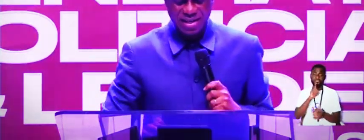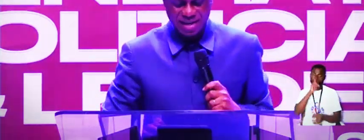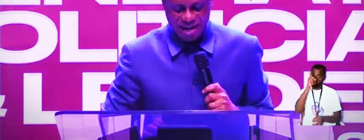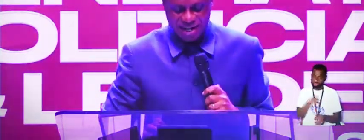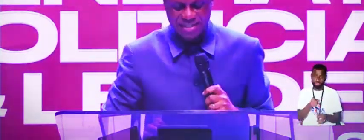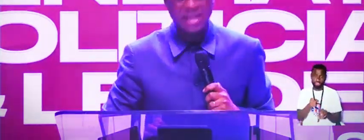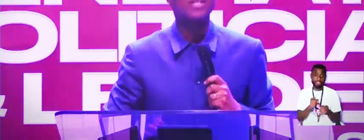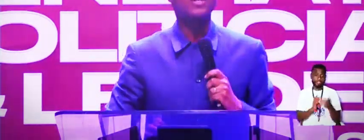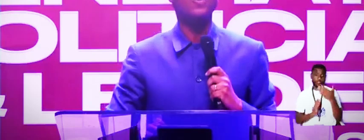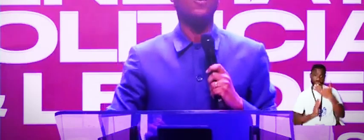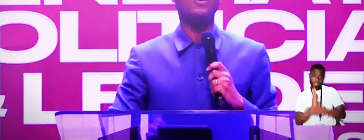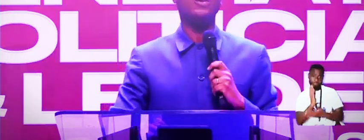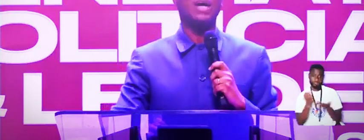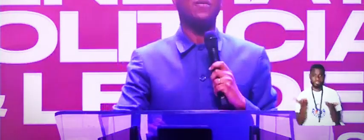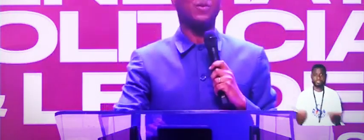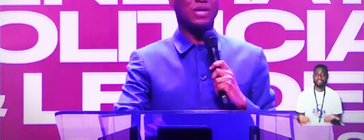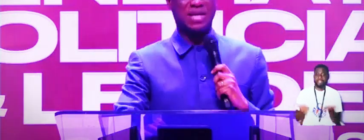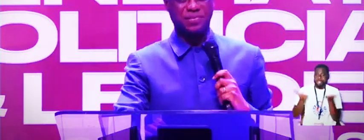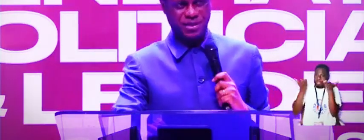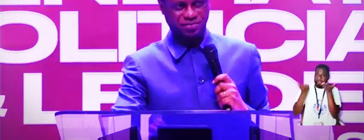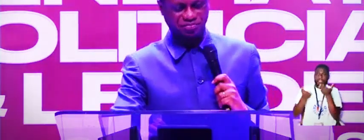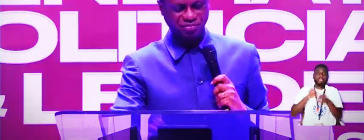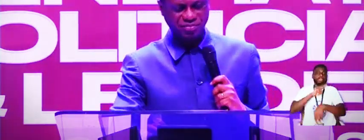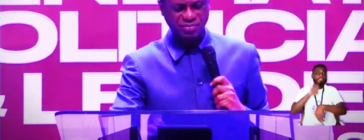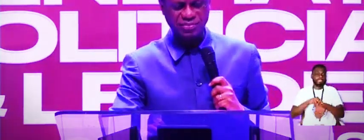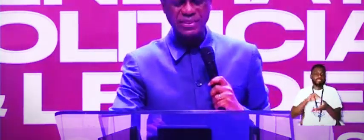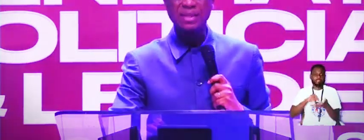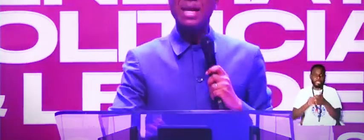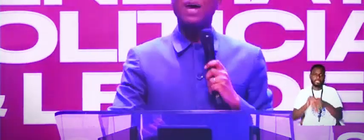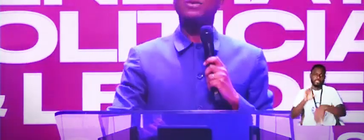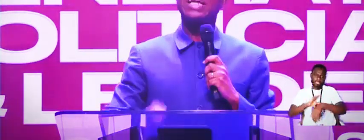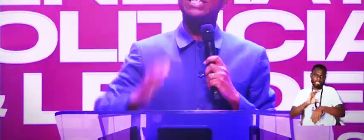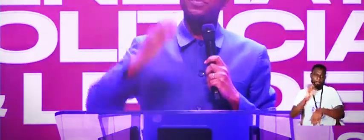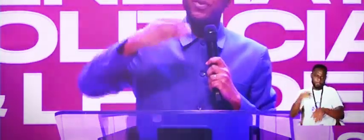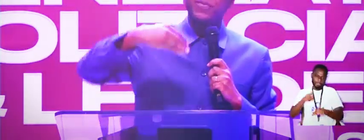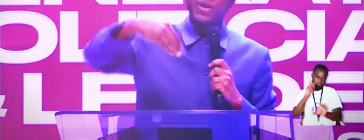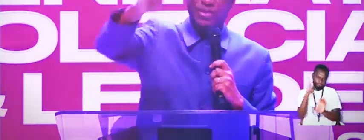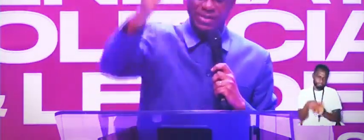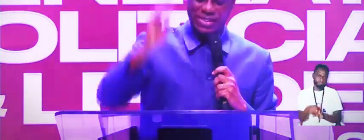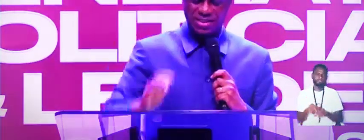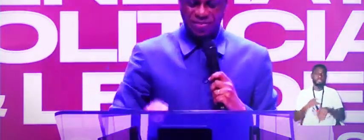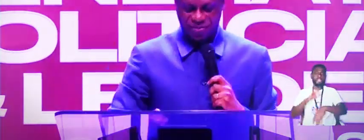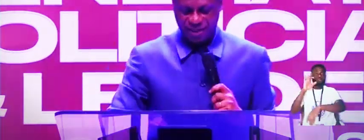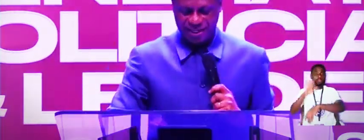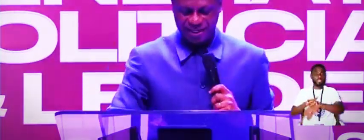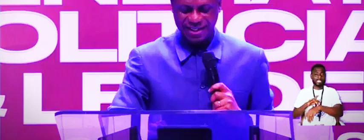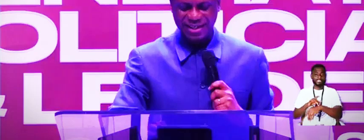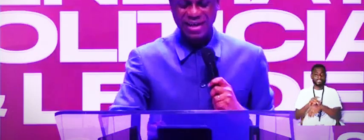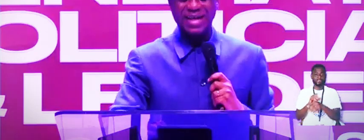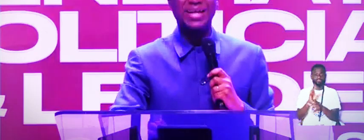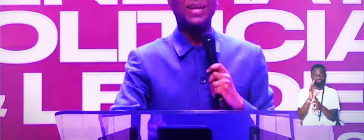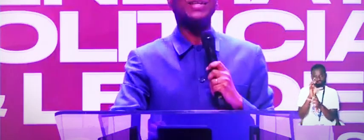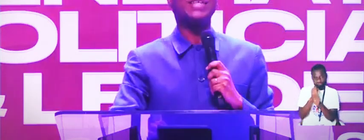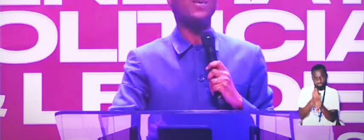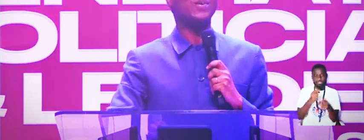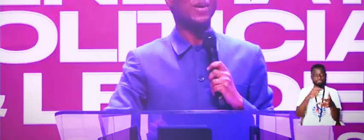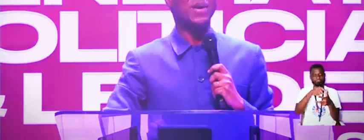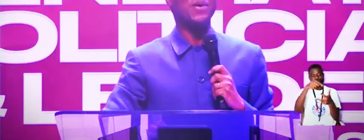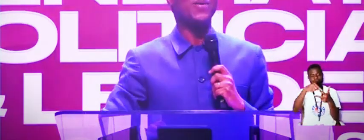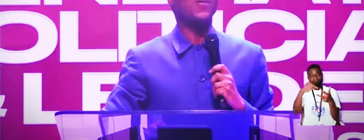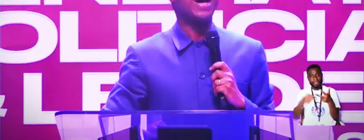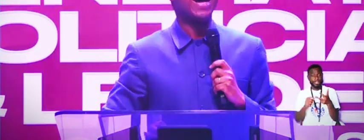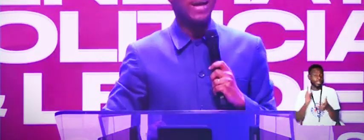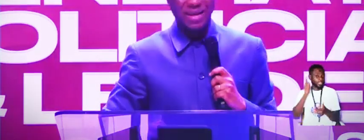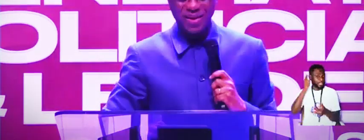nation, then the church would have to come in. I'll touch briefly on these three, and then later I'll